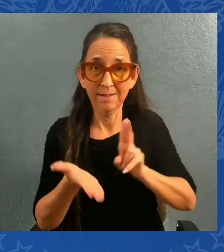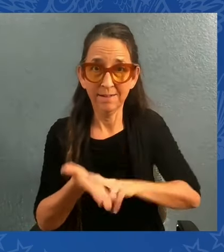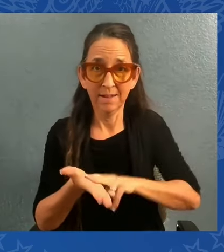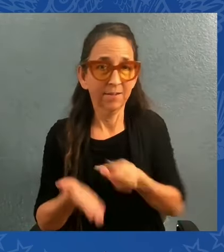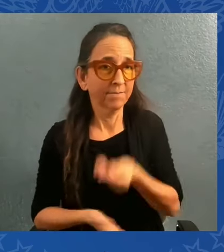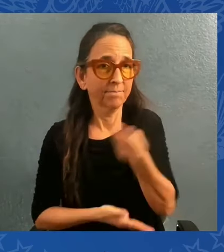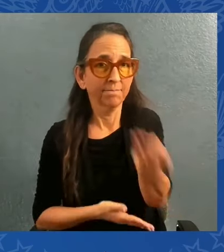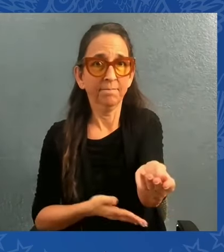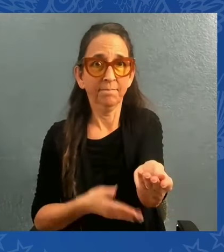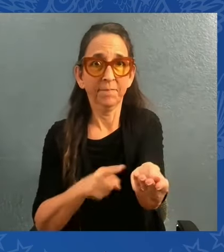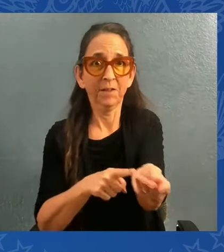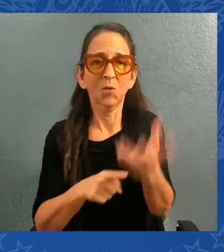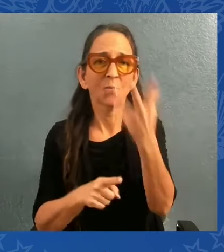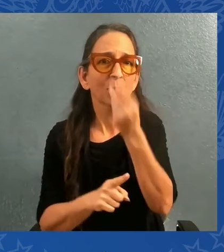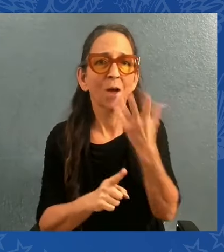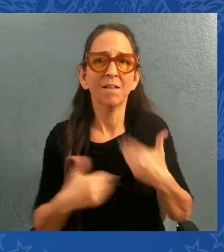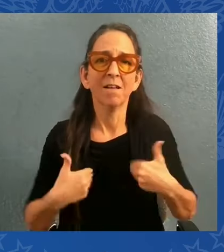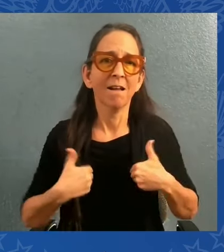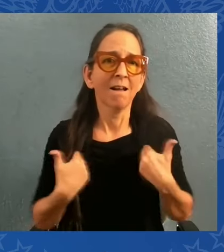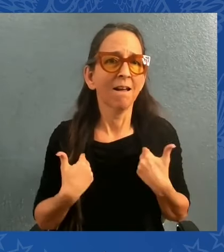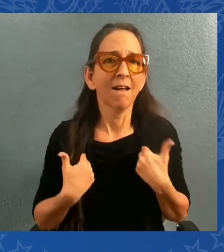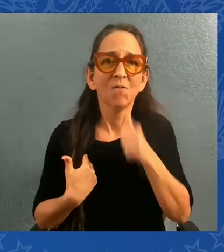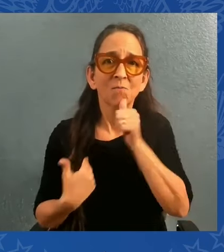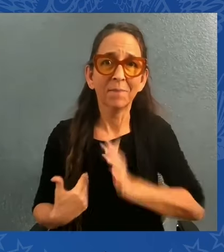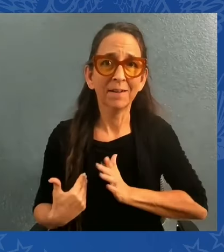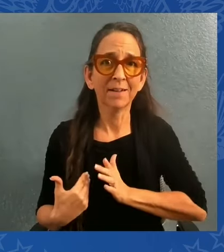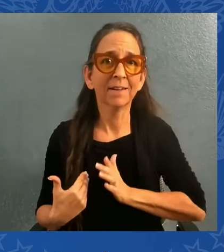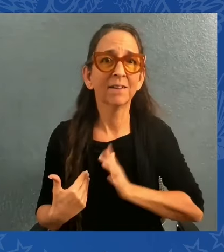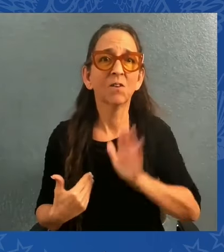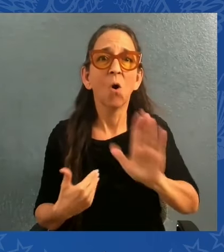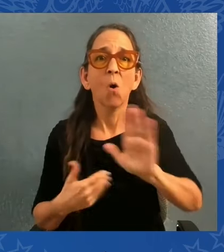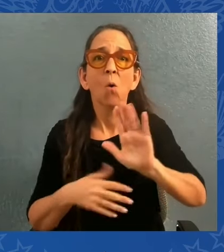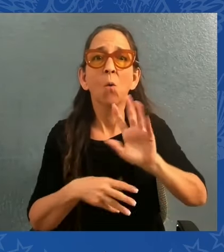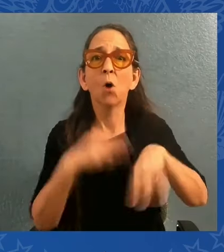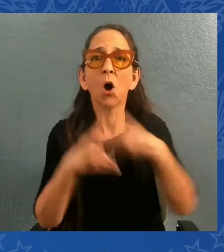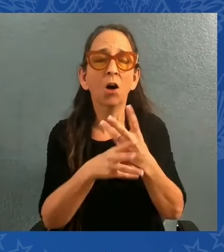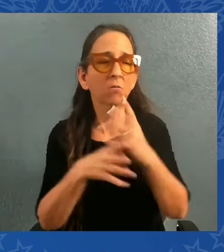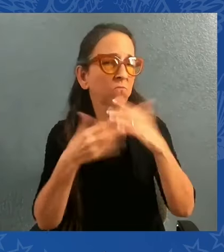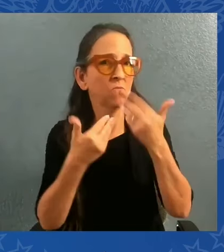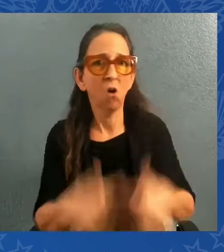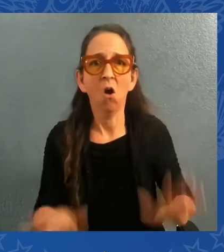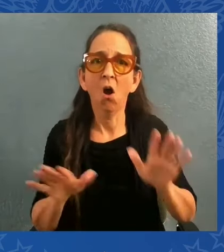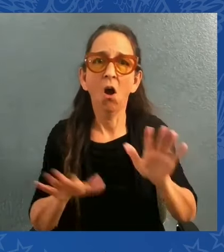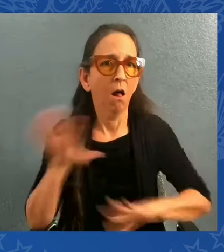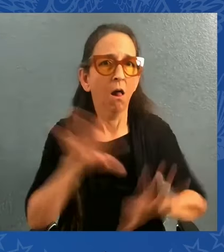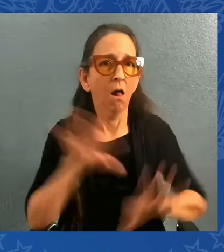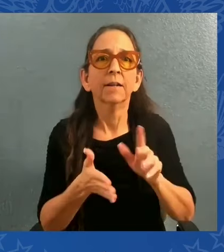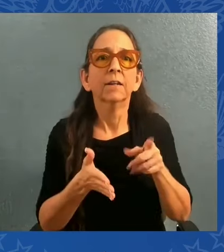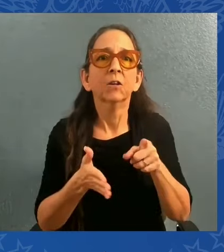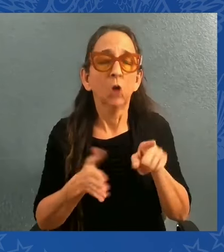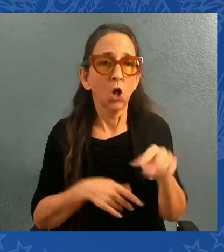who lost her whole world, she held the pen in her hand. Then she looked at me and she said, thank